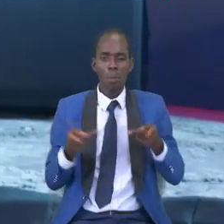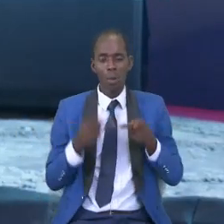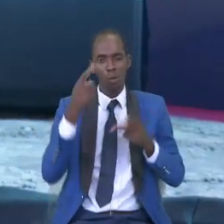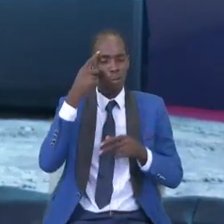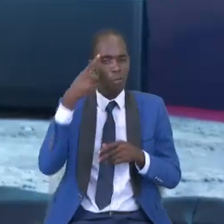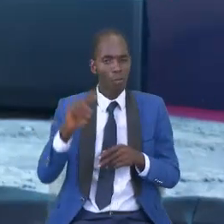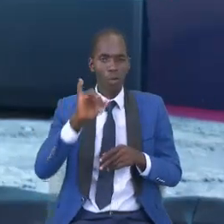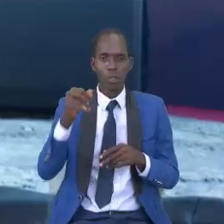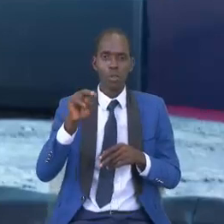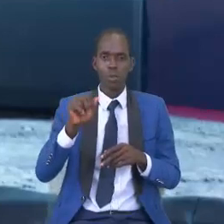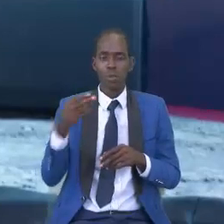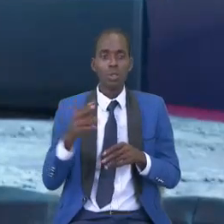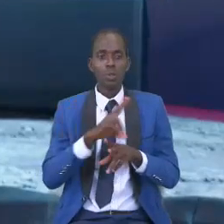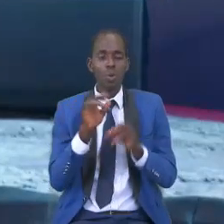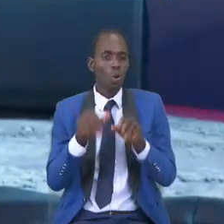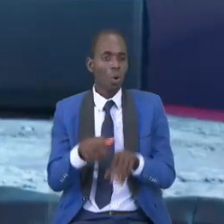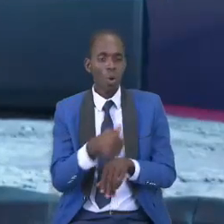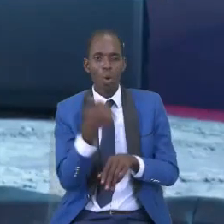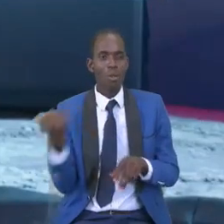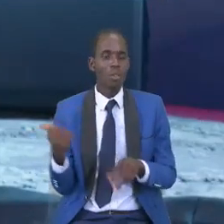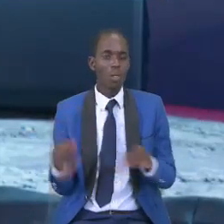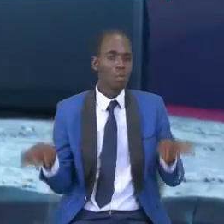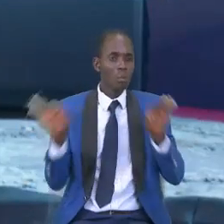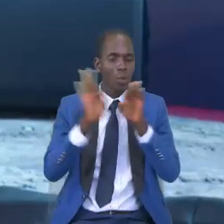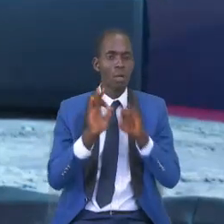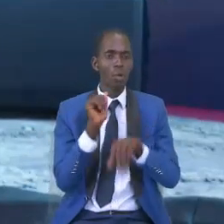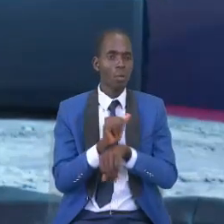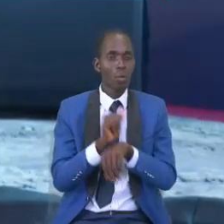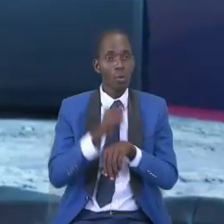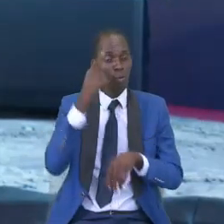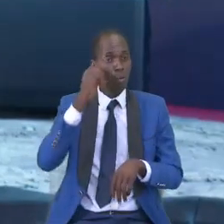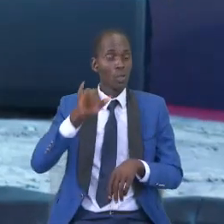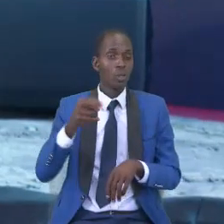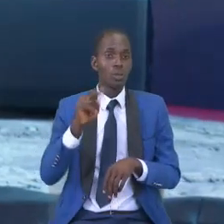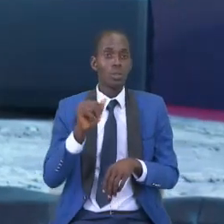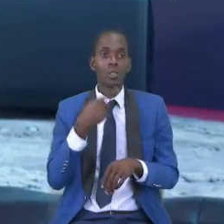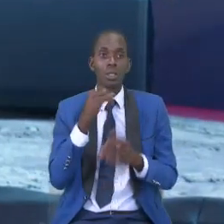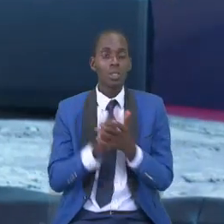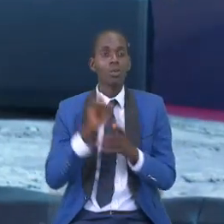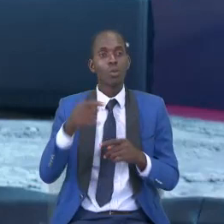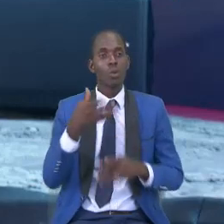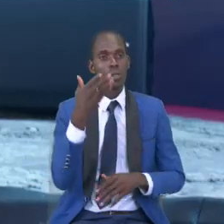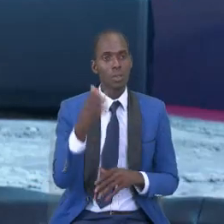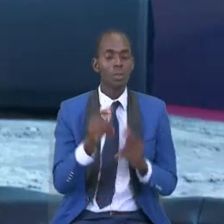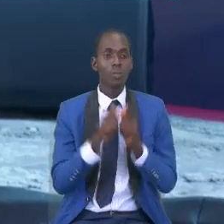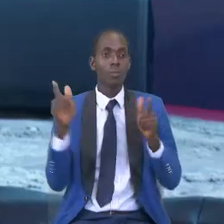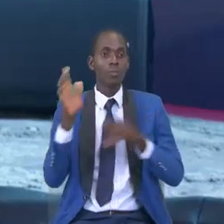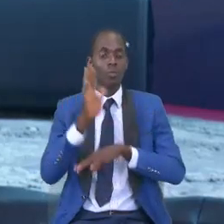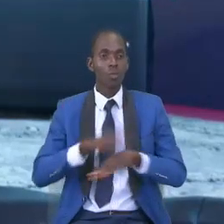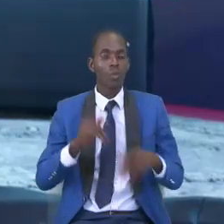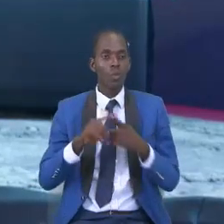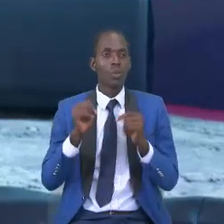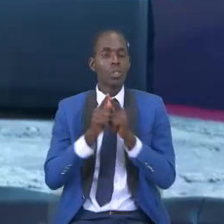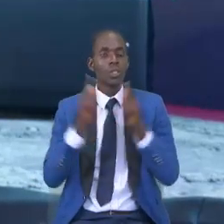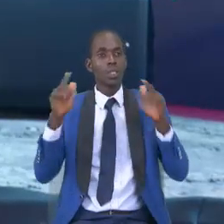assignment important for Jonah. That great city, go there. Imperative, the imperative call to the great city.